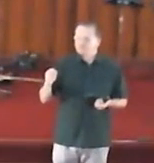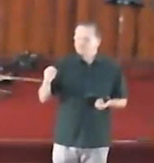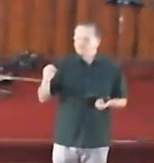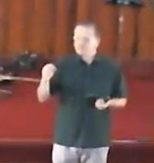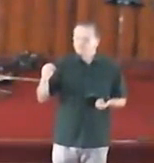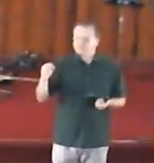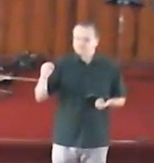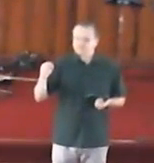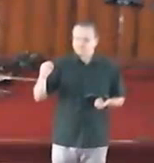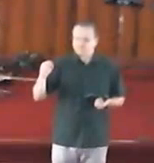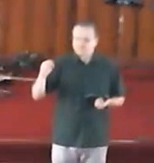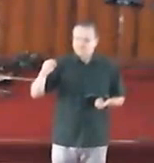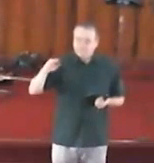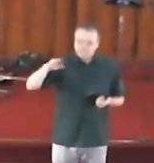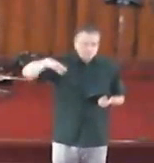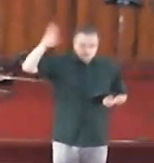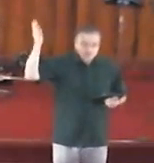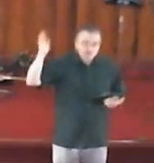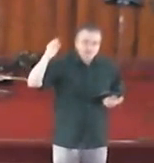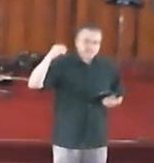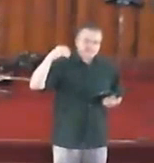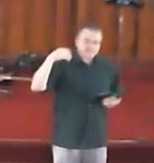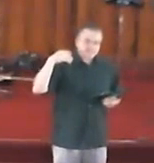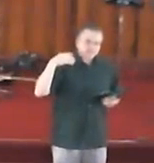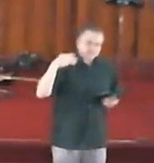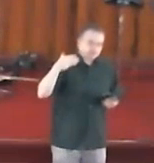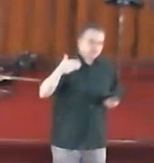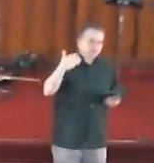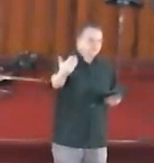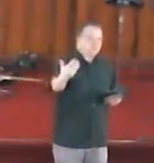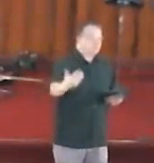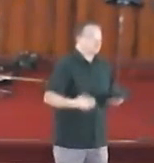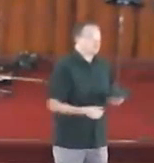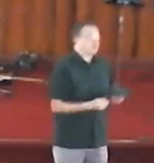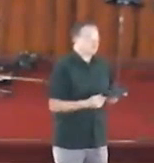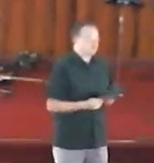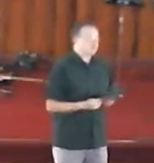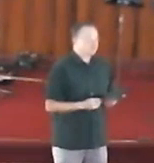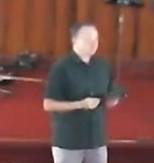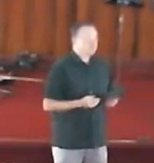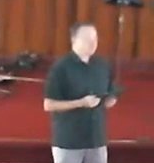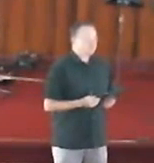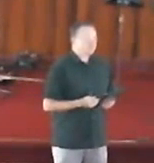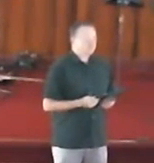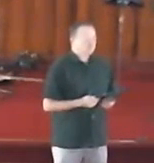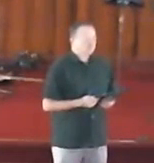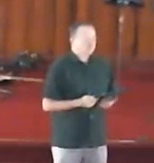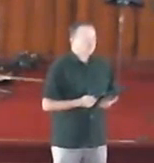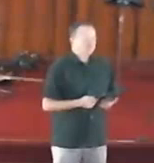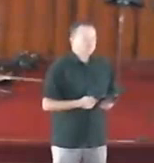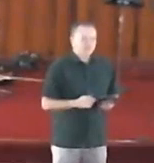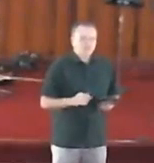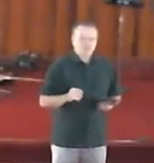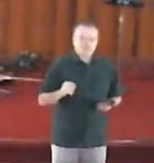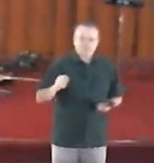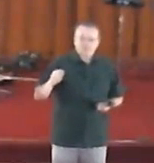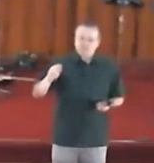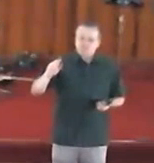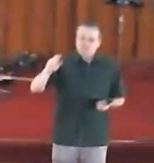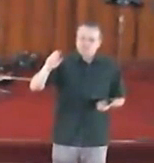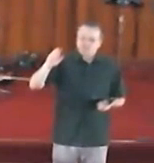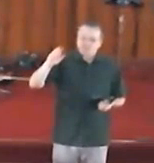didn't know how that would happen. Y él murió antes de que Jesús fuera a la cruz. And he died before Jesus met the